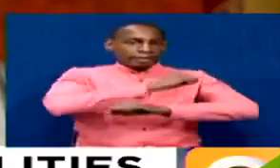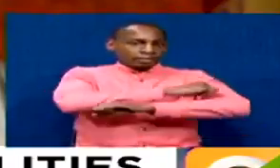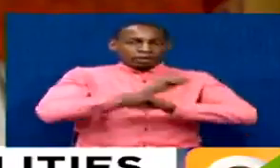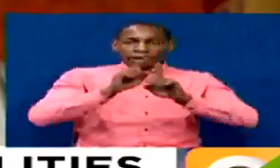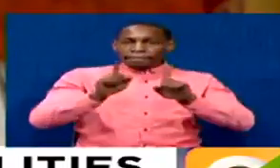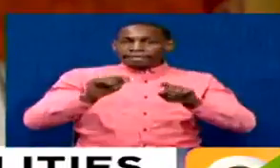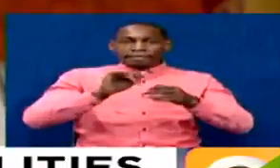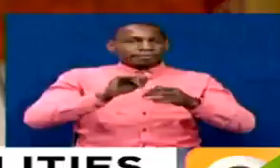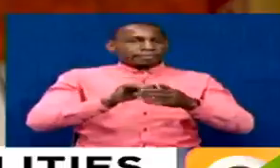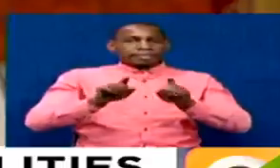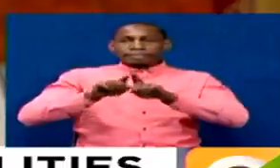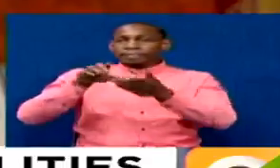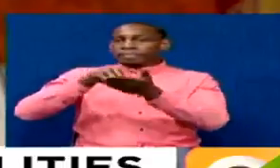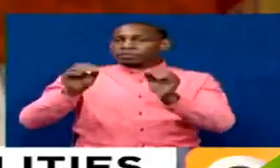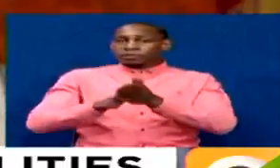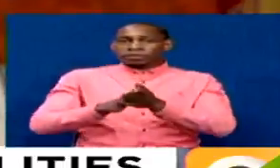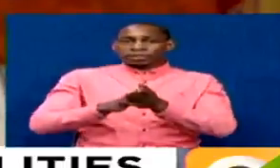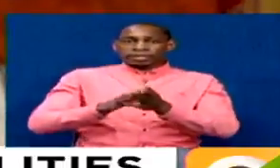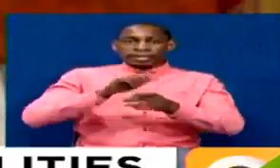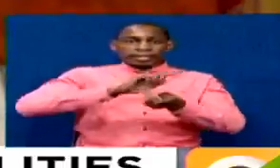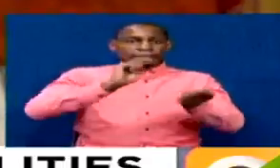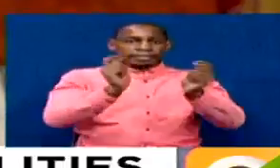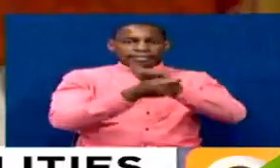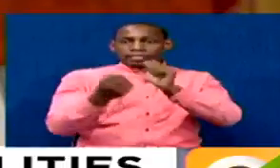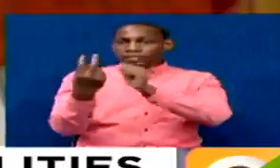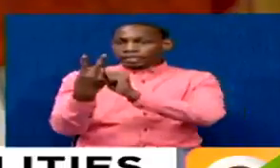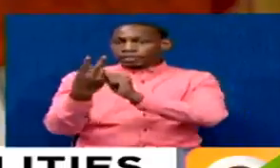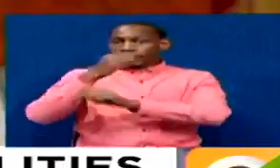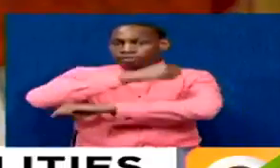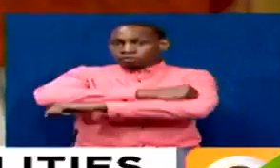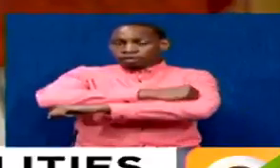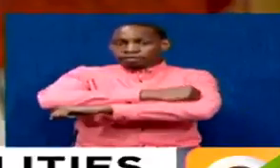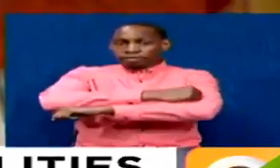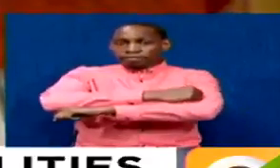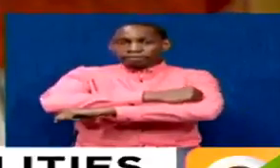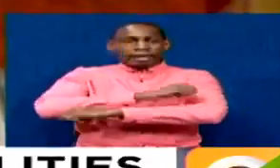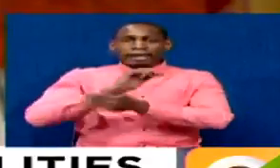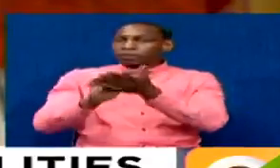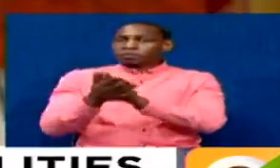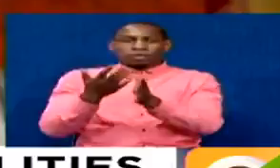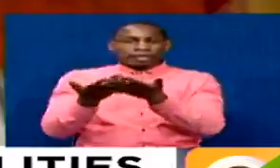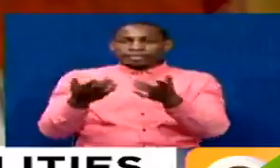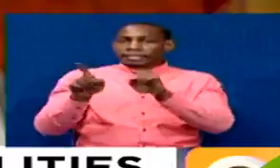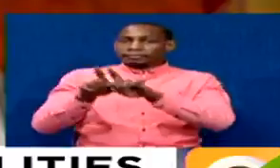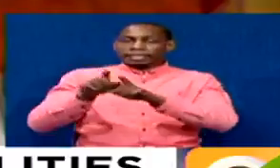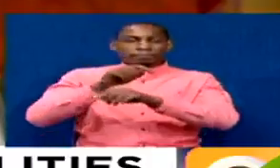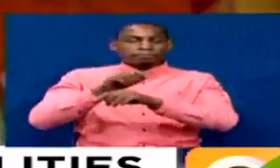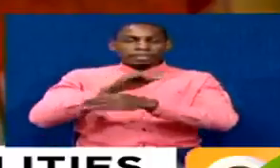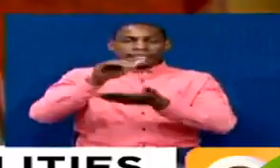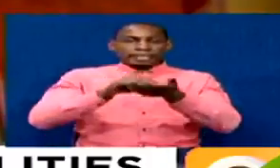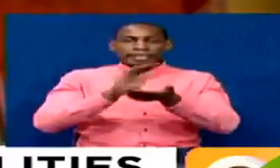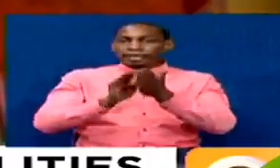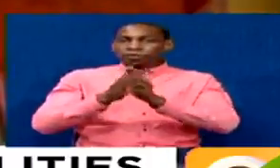But unfortunately, that is not the case when they transition to the secondary schools. We have no such centers